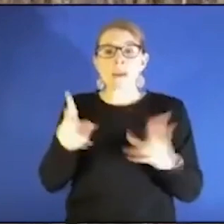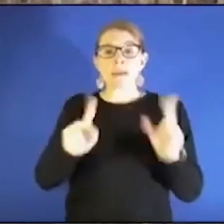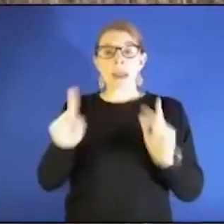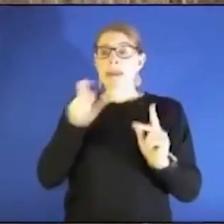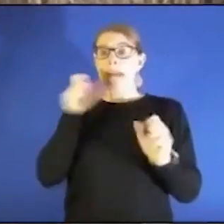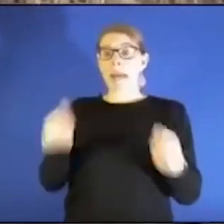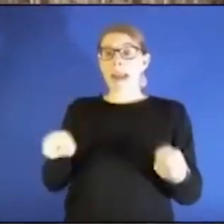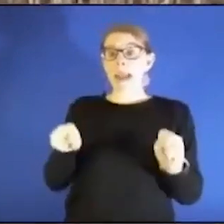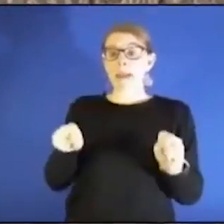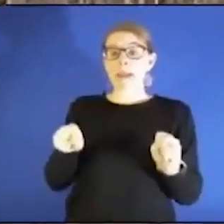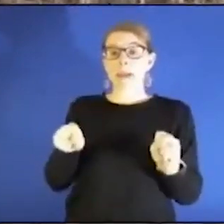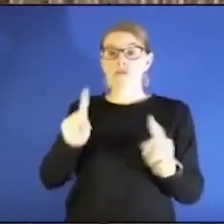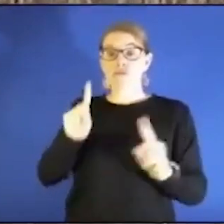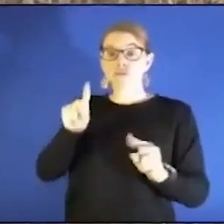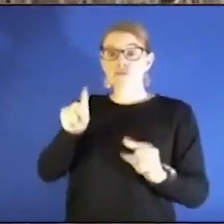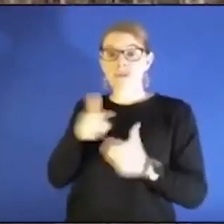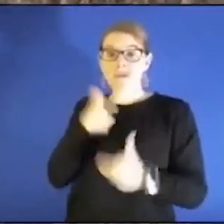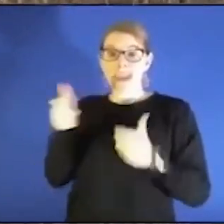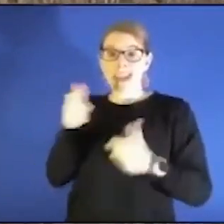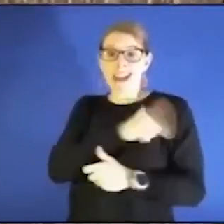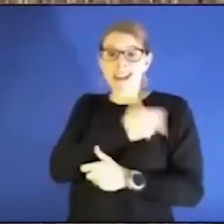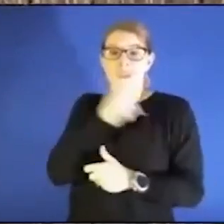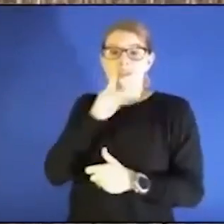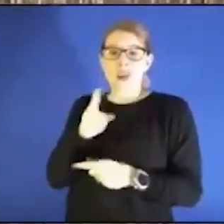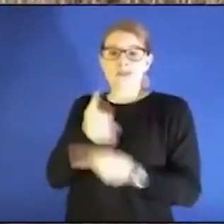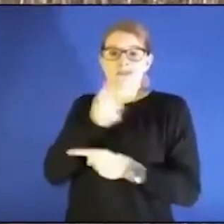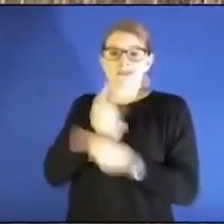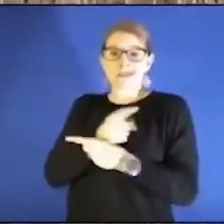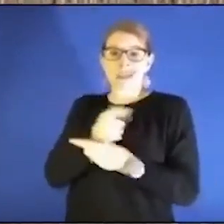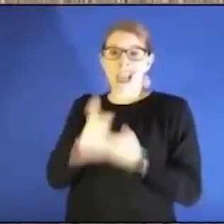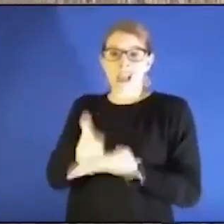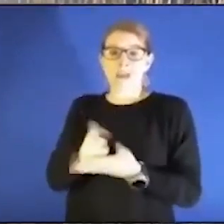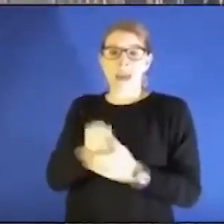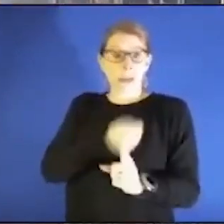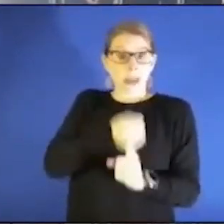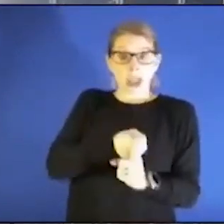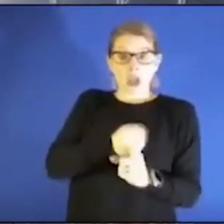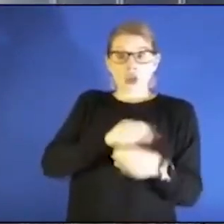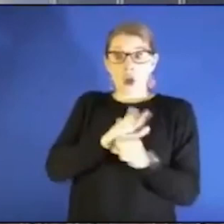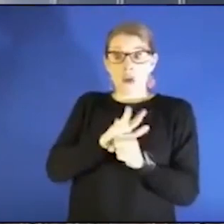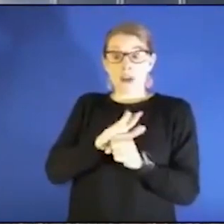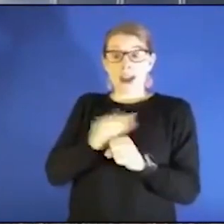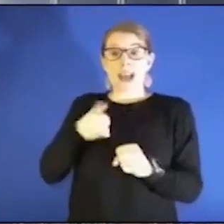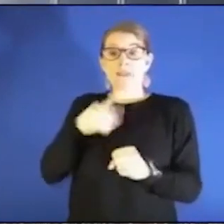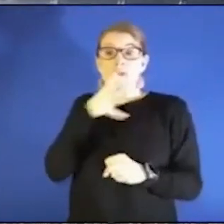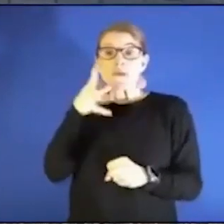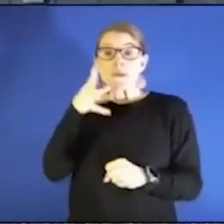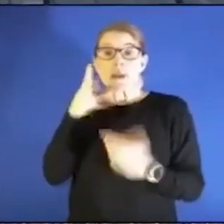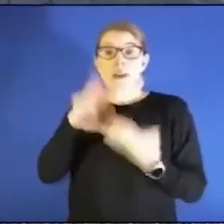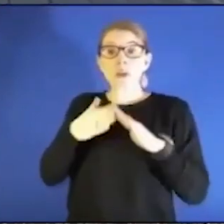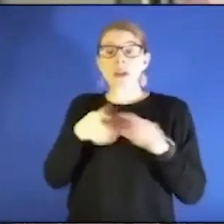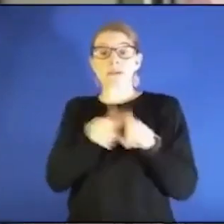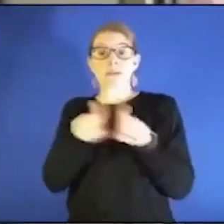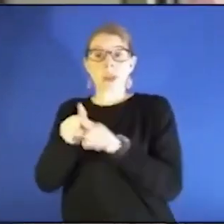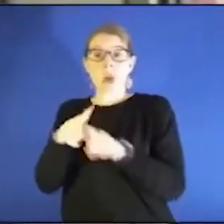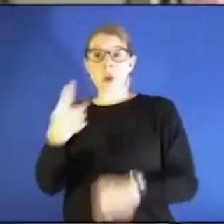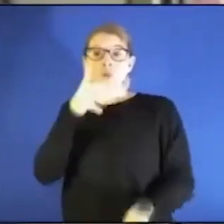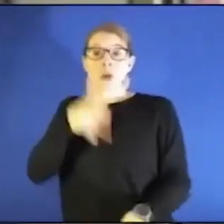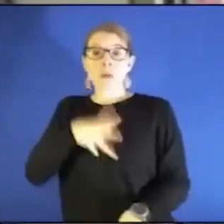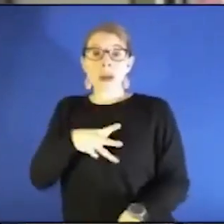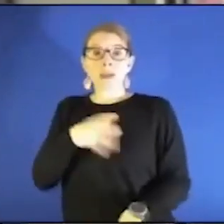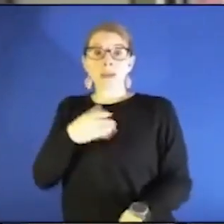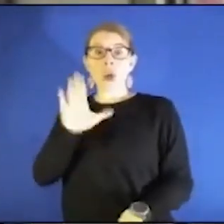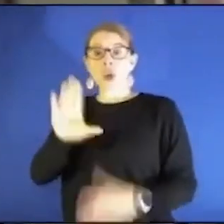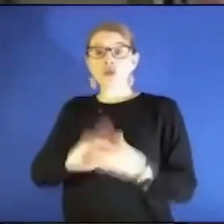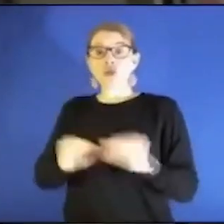to larger hospitals for help. We're going to take a look at the impact COVID is having in rural communities. Plus, one woman shares her story. She